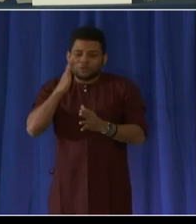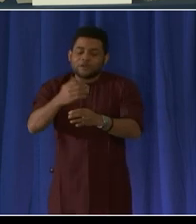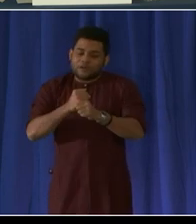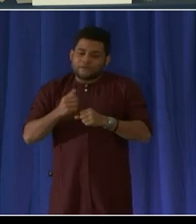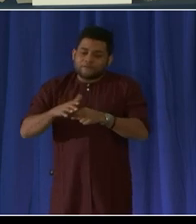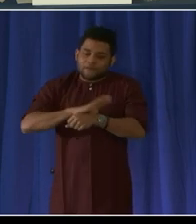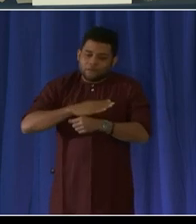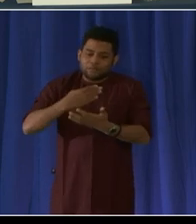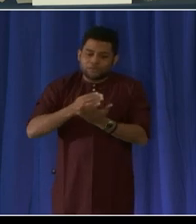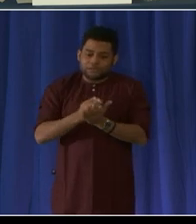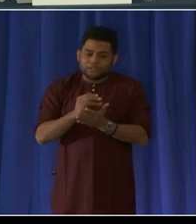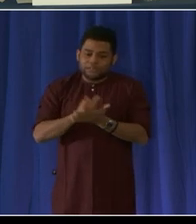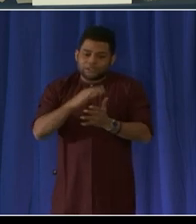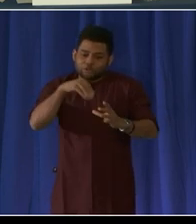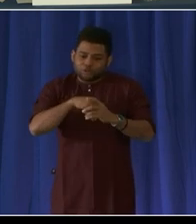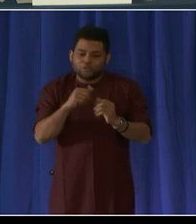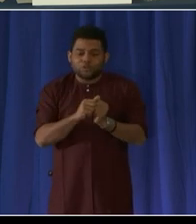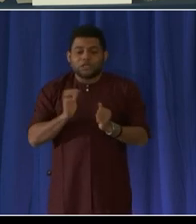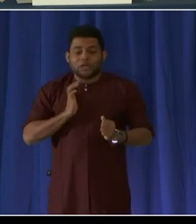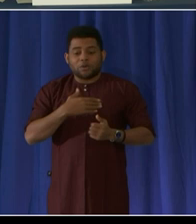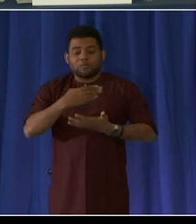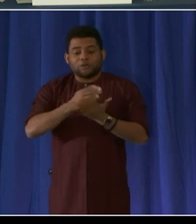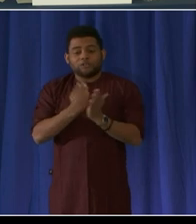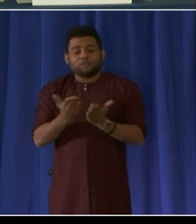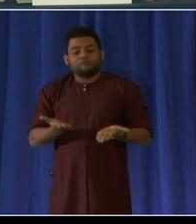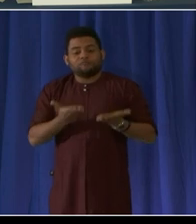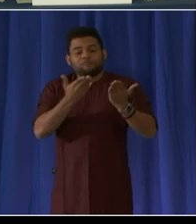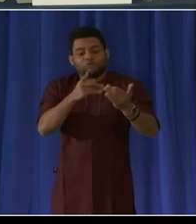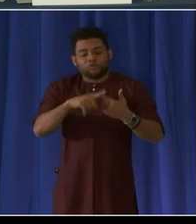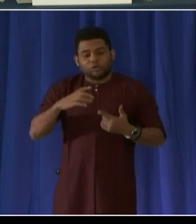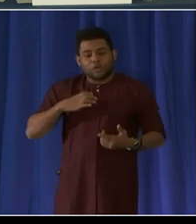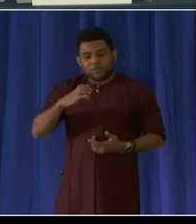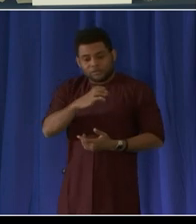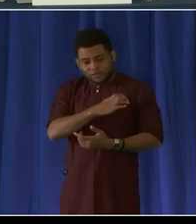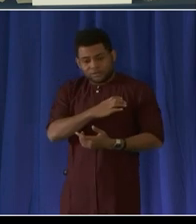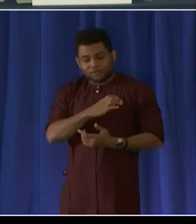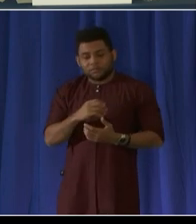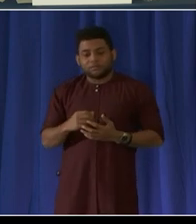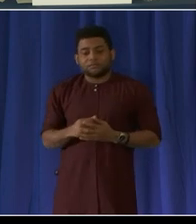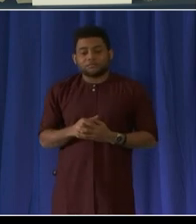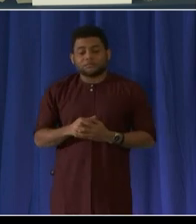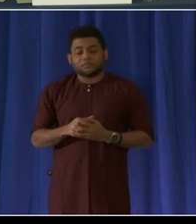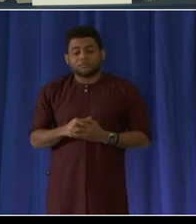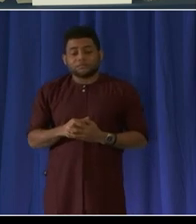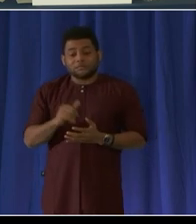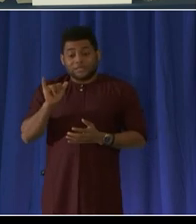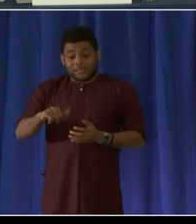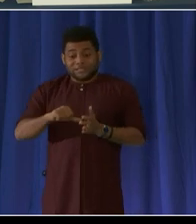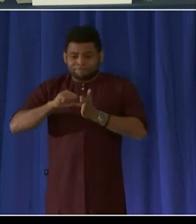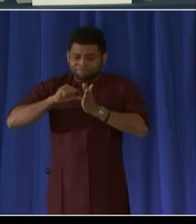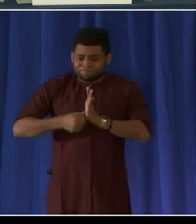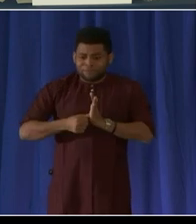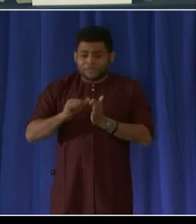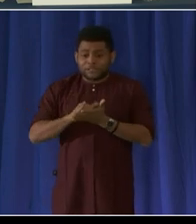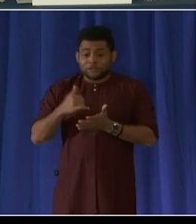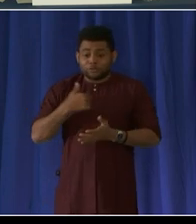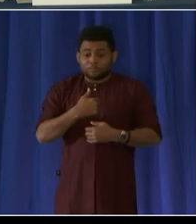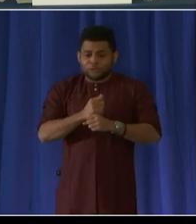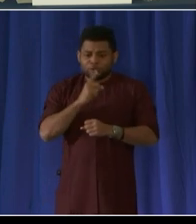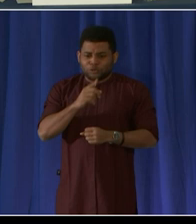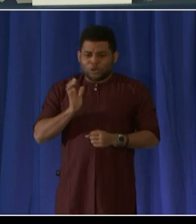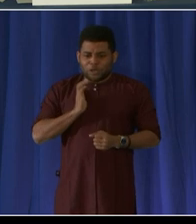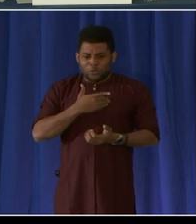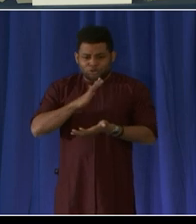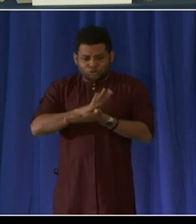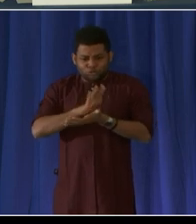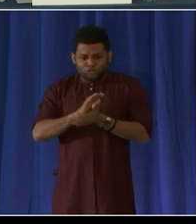part of the mayor's budget that was submitted to council. It's important that we have this level of stability to ensure that schools are able to